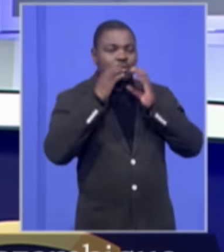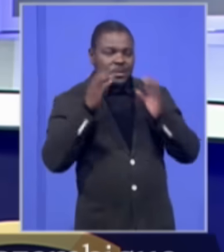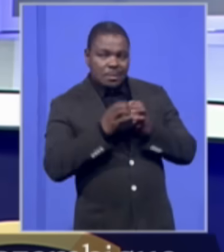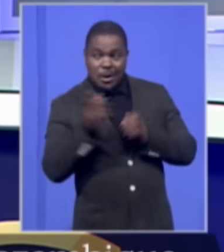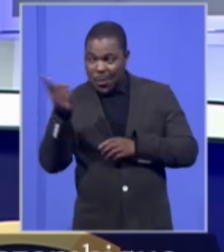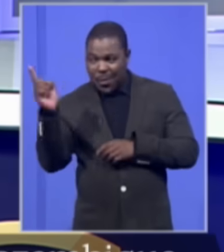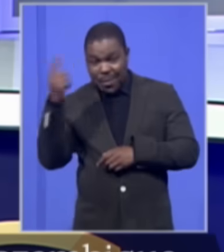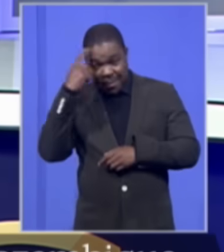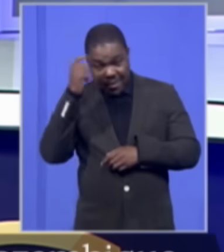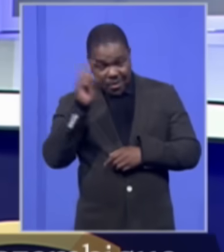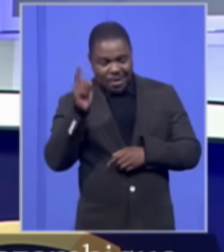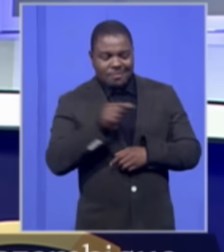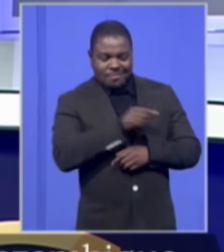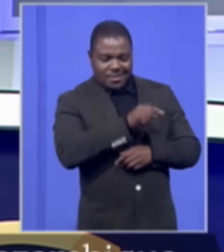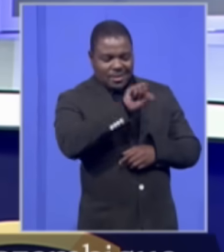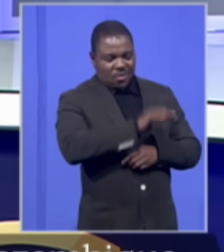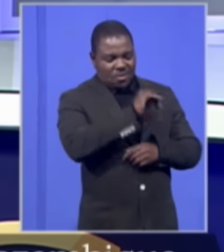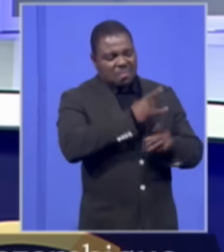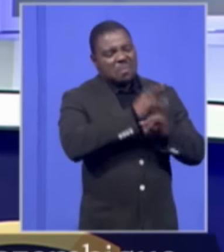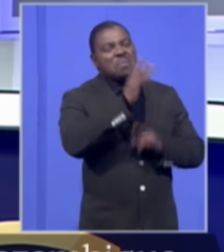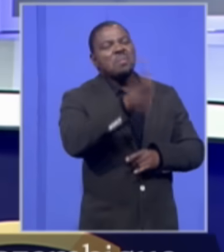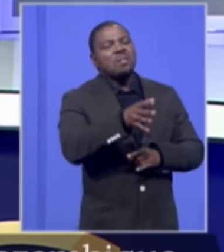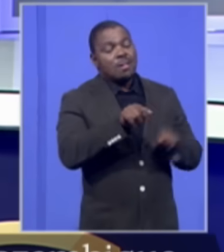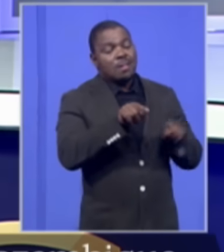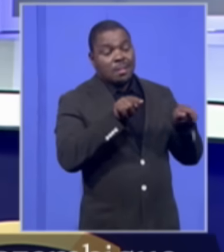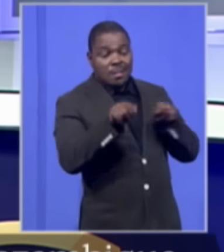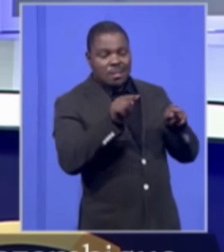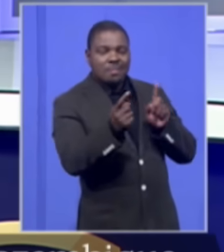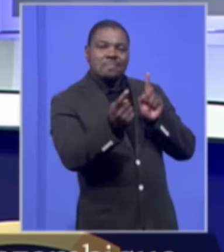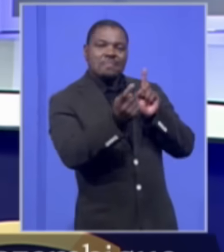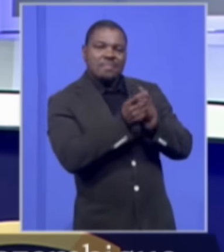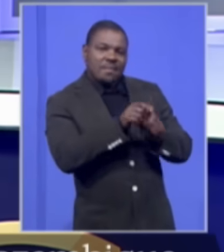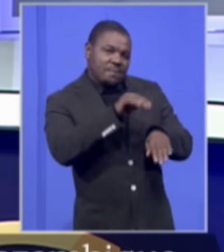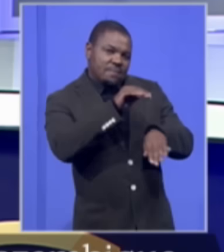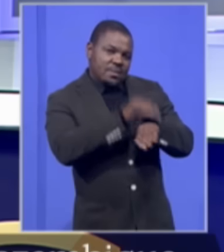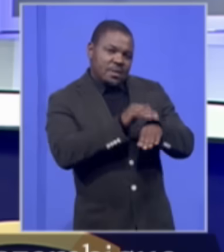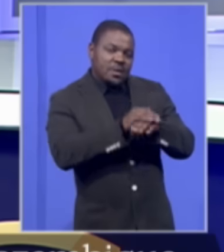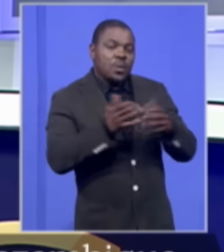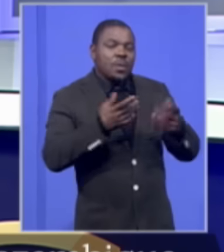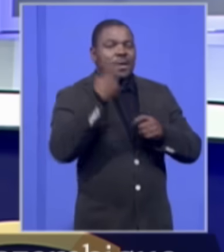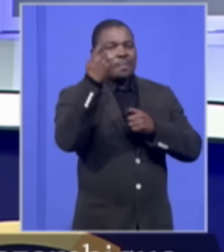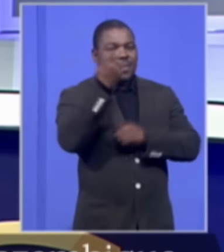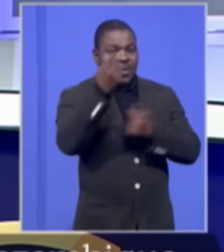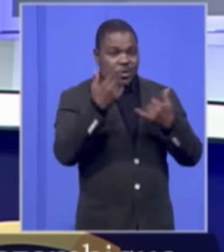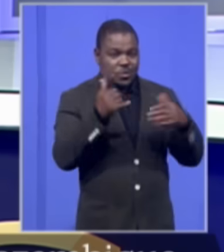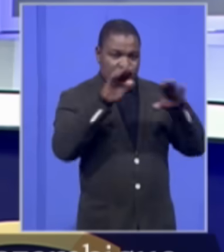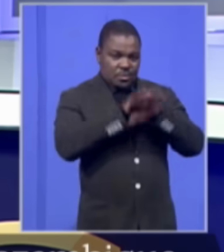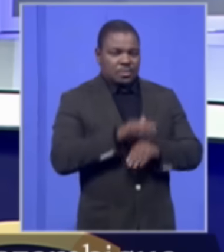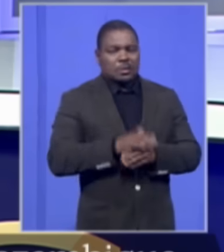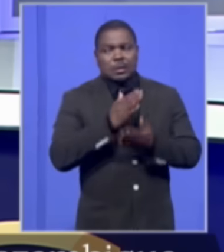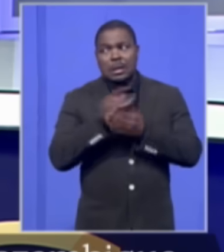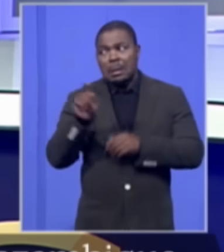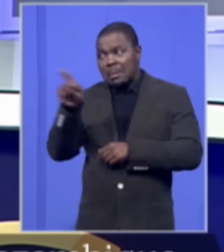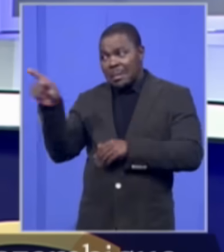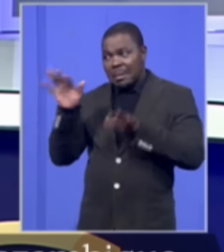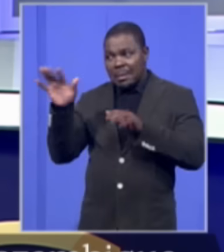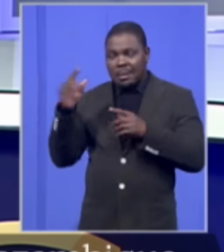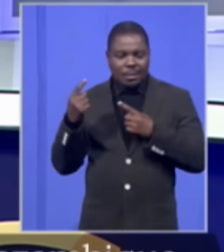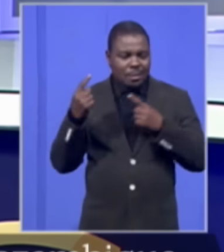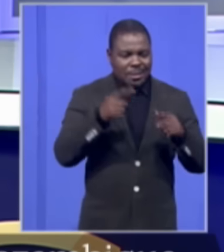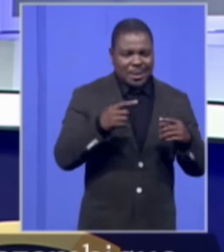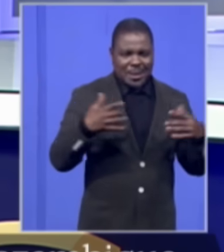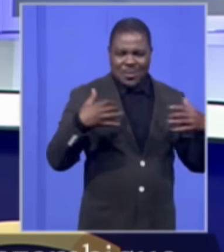Afrika Borwa e tla thopa papadi. Afrika Borwa le Mozambique di tulana papading ya segwera ka Polokwane mantšiboeng a. Ba bangwe ba balatedi ga se ba